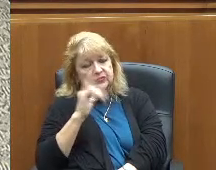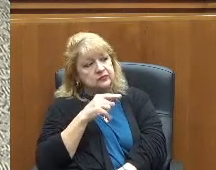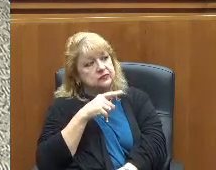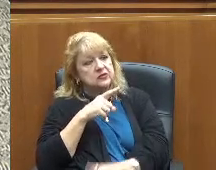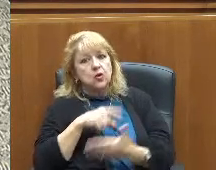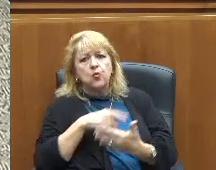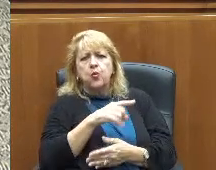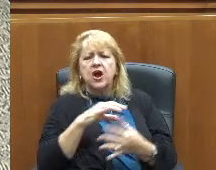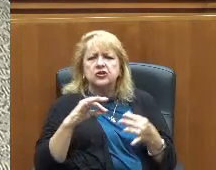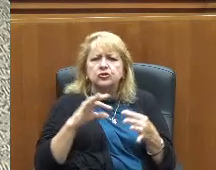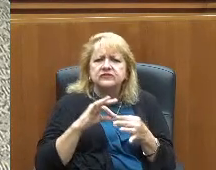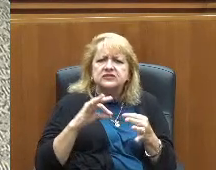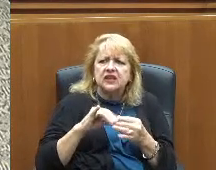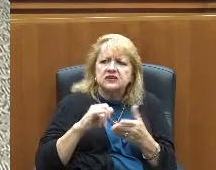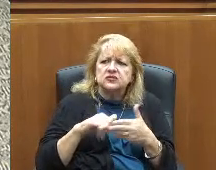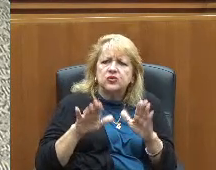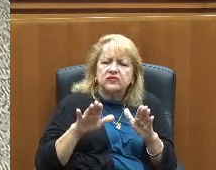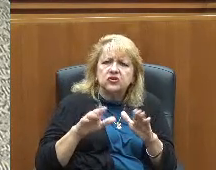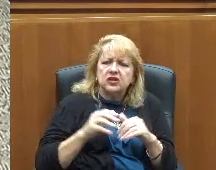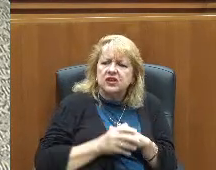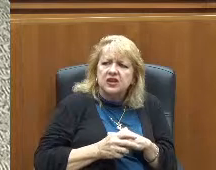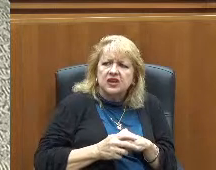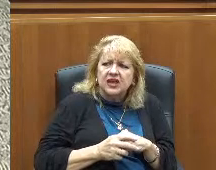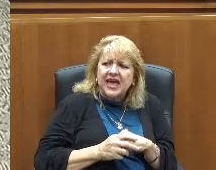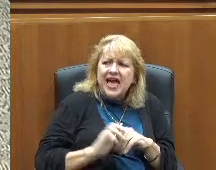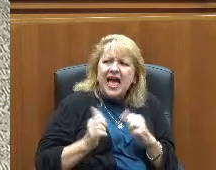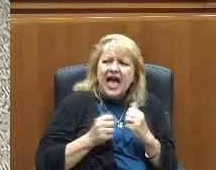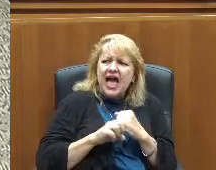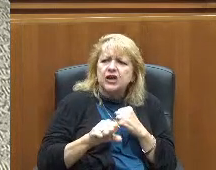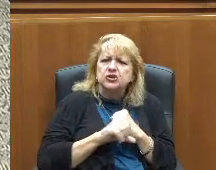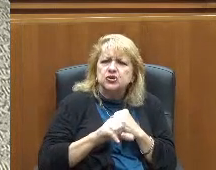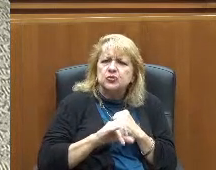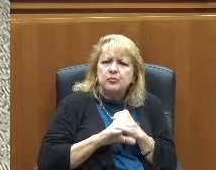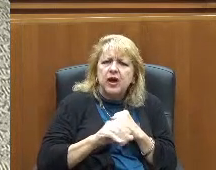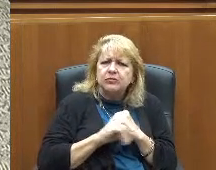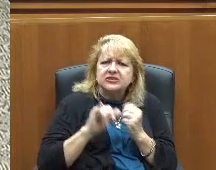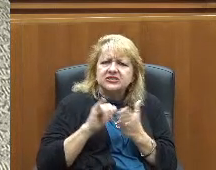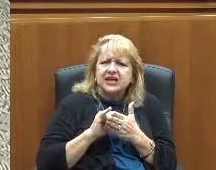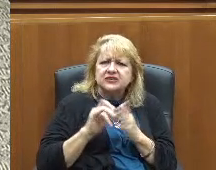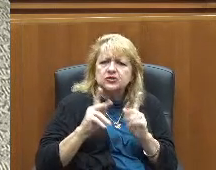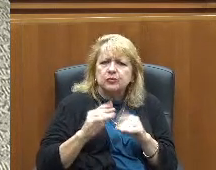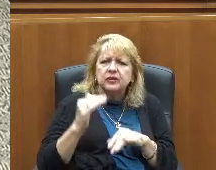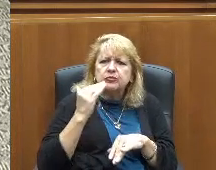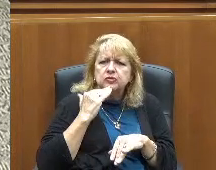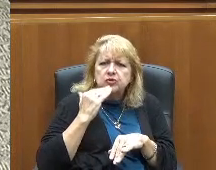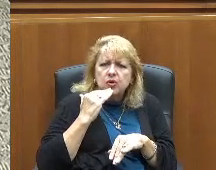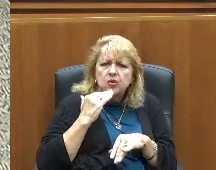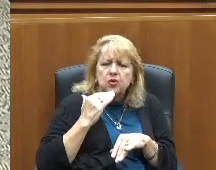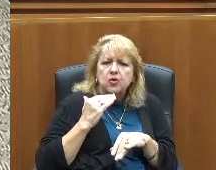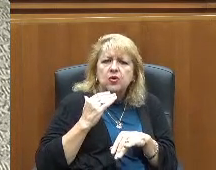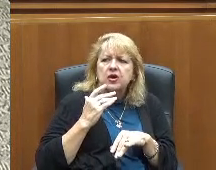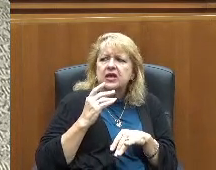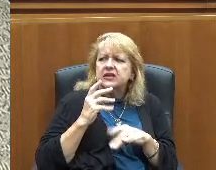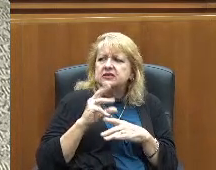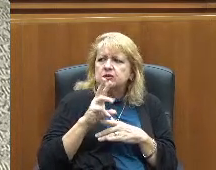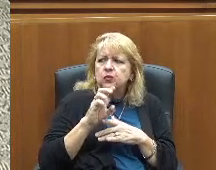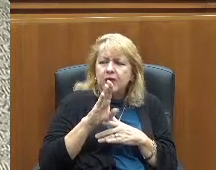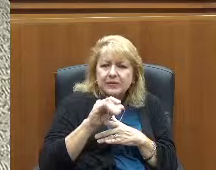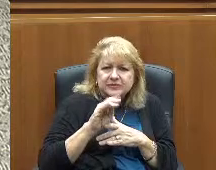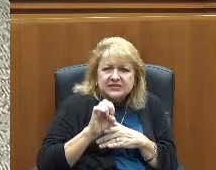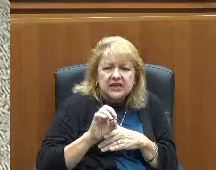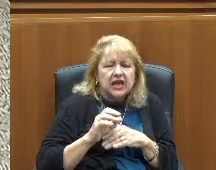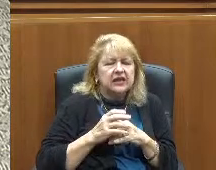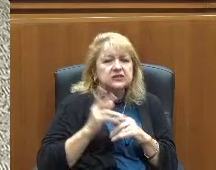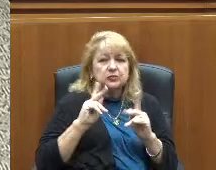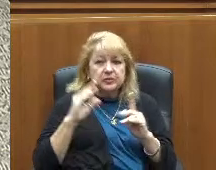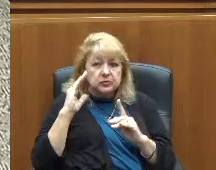is wonderful. How do you codify that? How do you publish it so that everybody knows it? Is it on your website? Is it a document? Does everyone